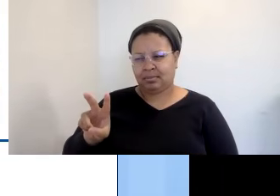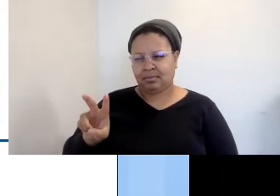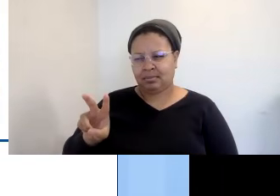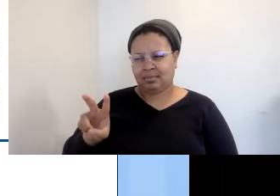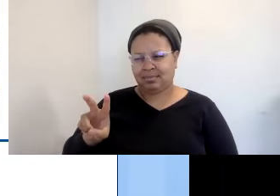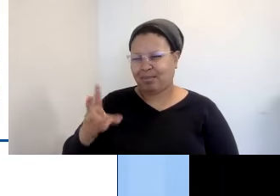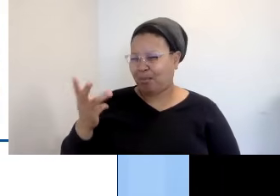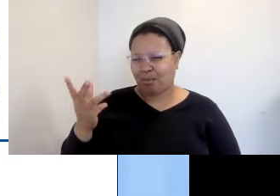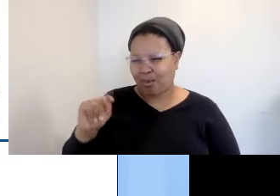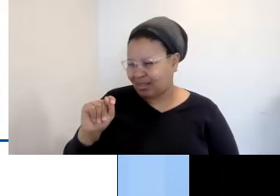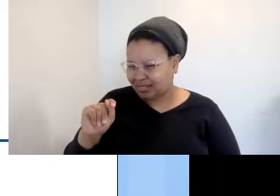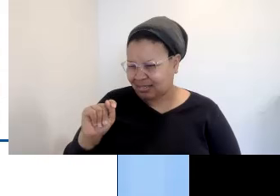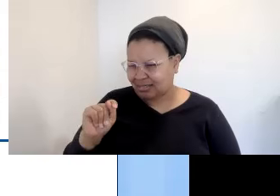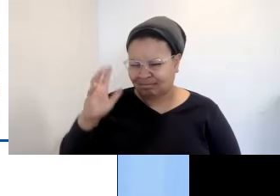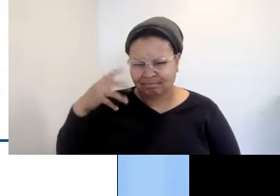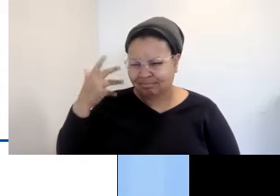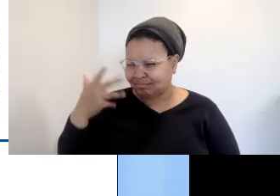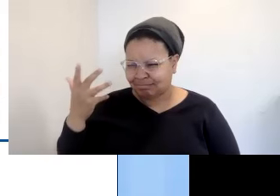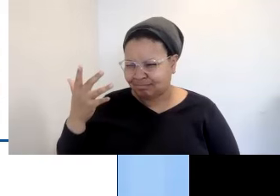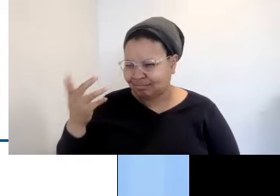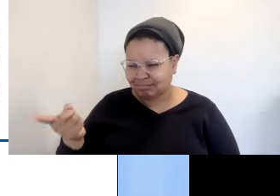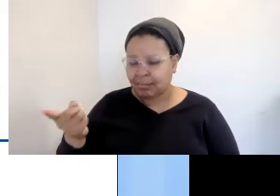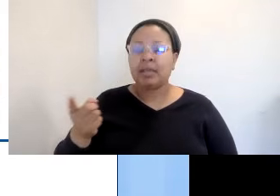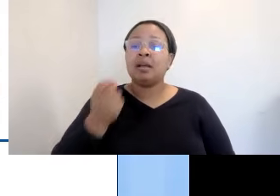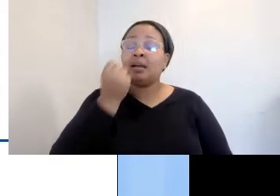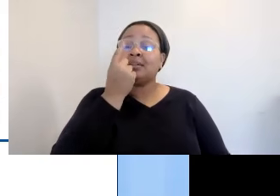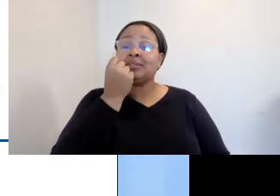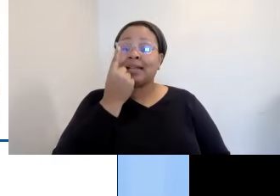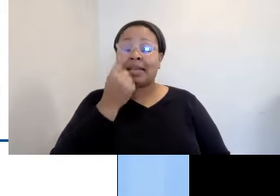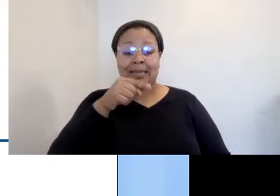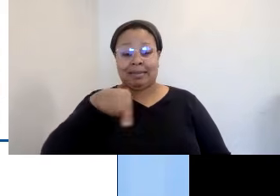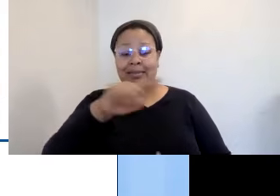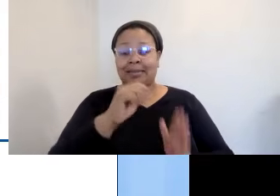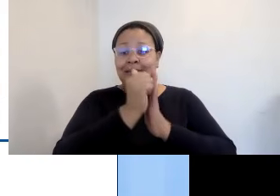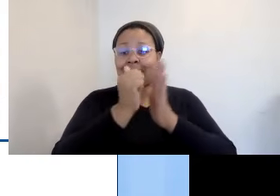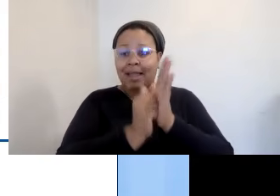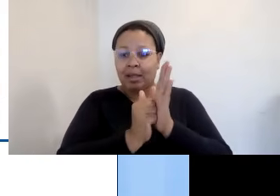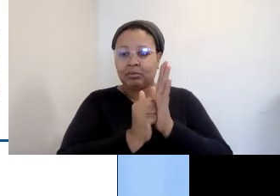a what account? These accounts across the nation, all enrollment is